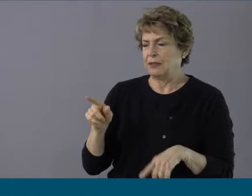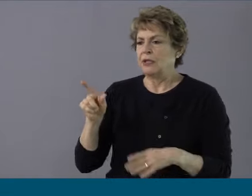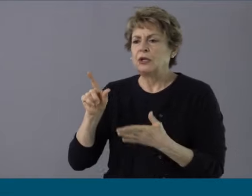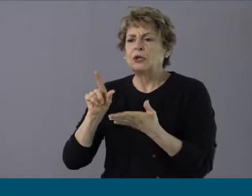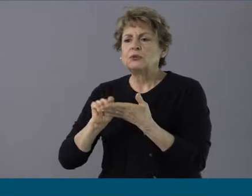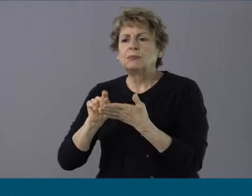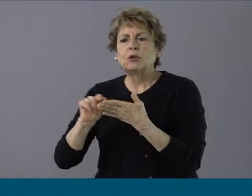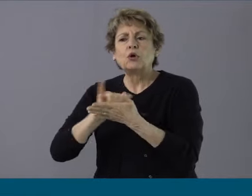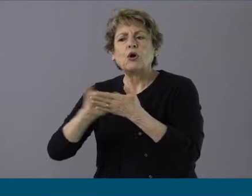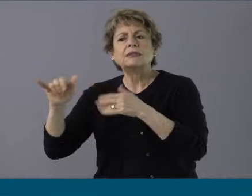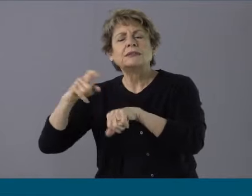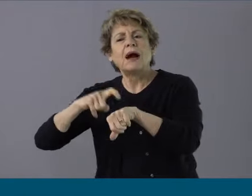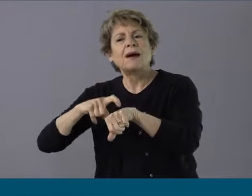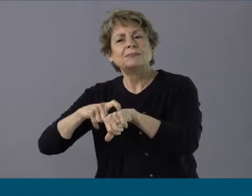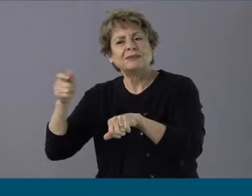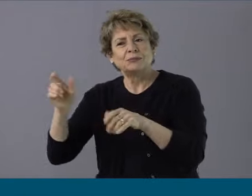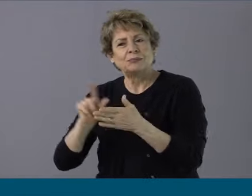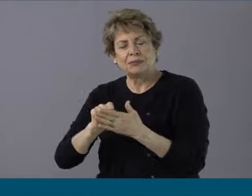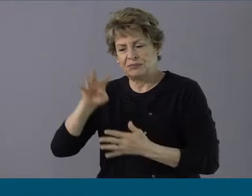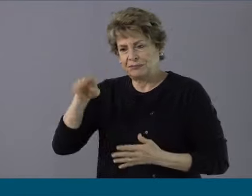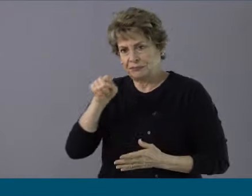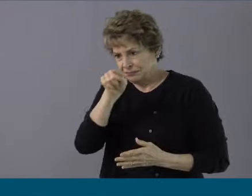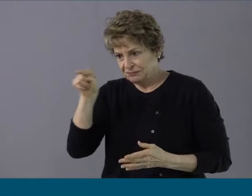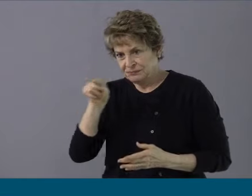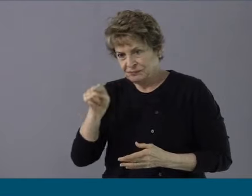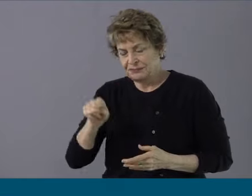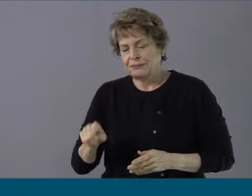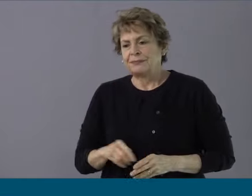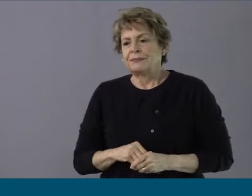the nation. This is how you can determine hot